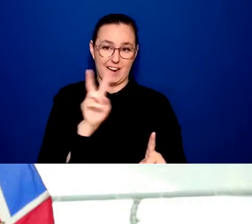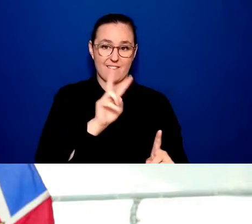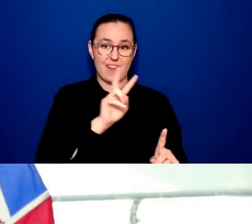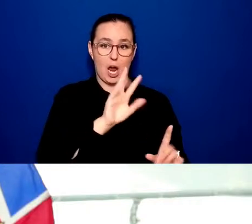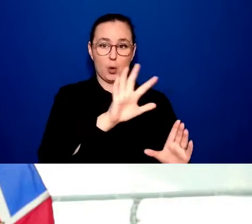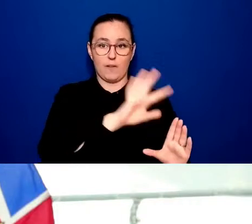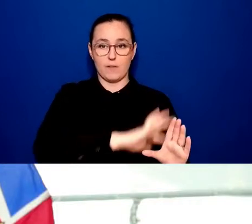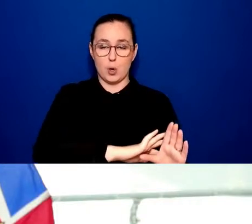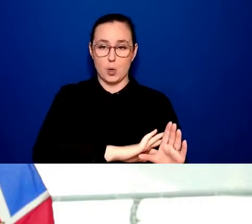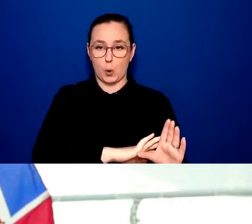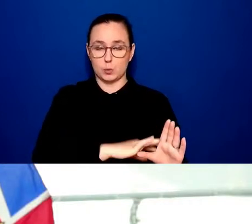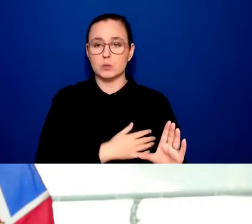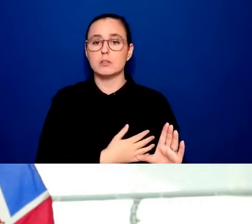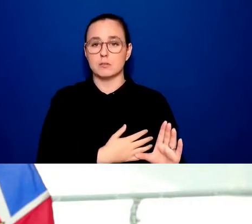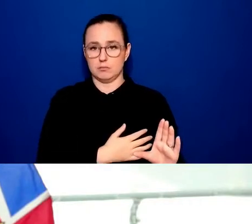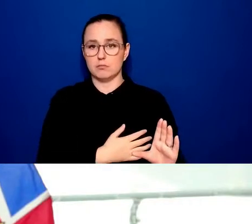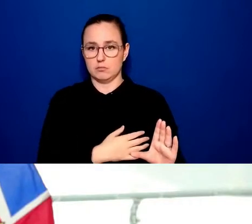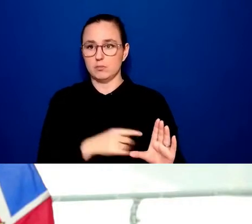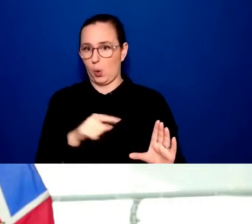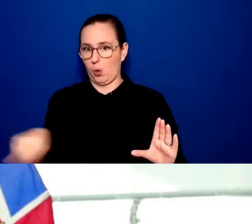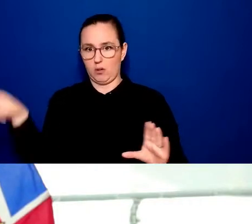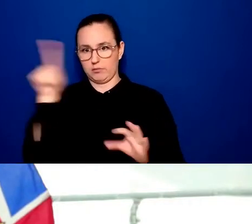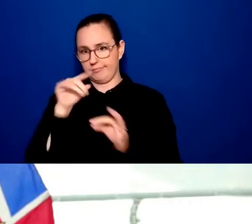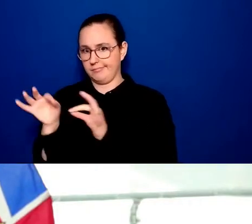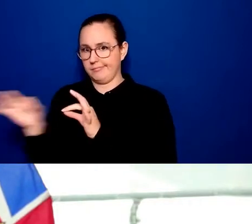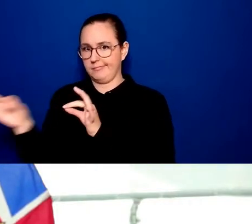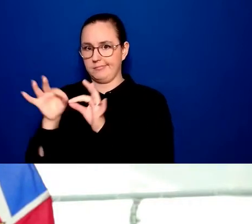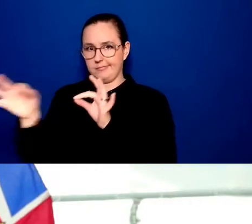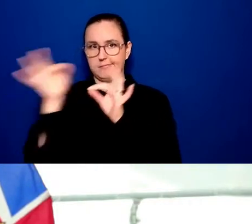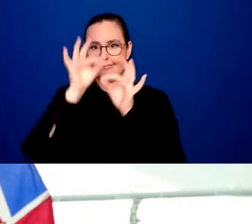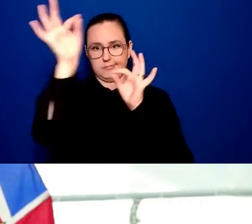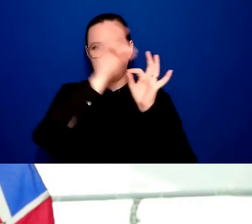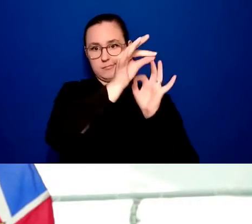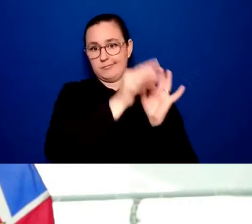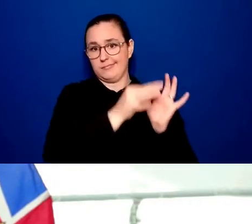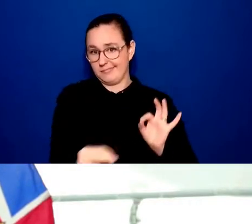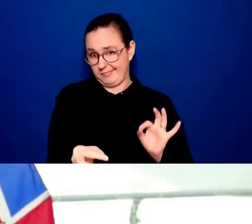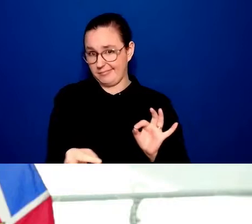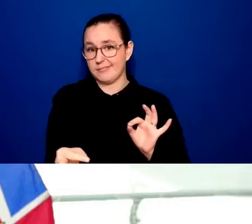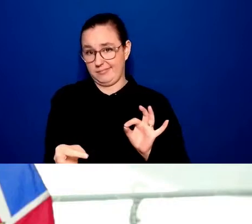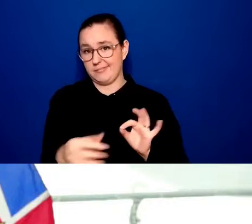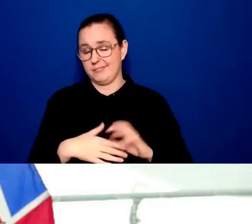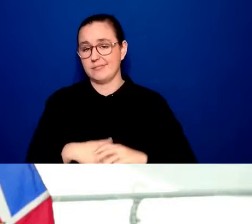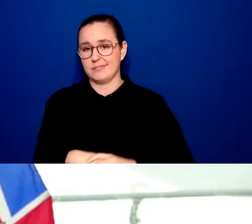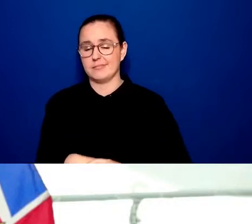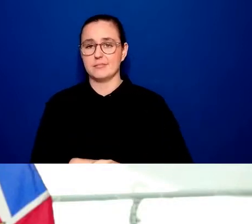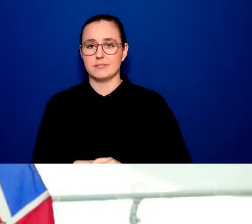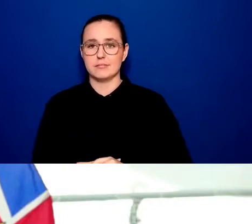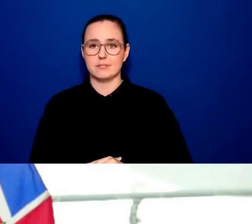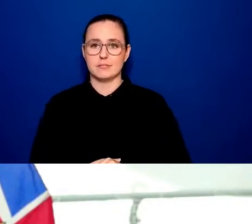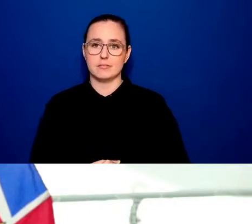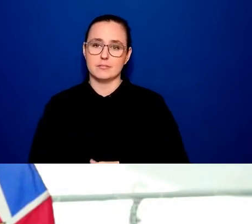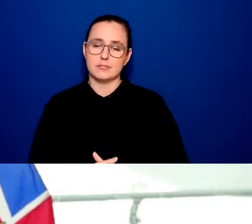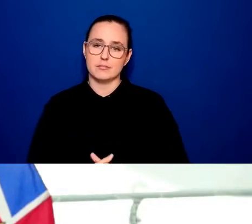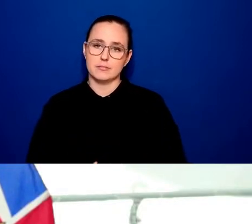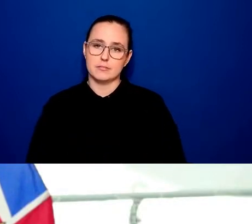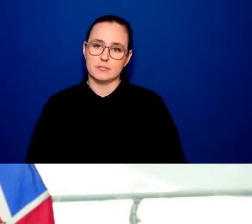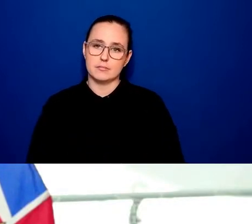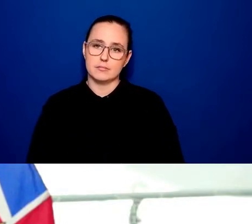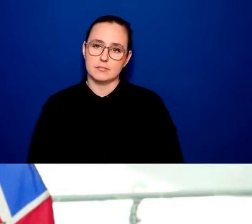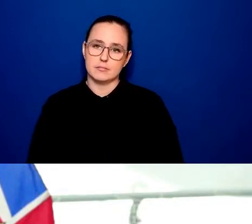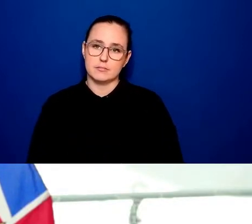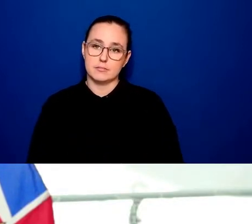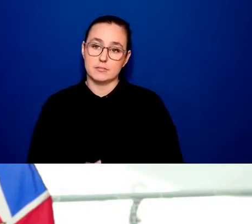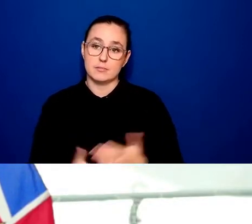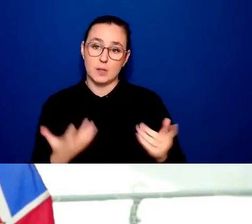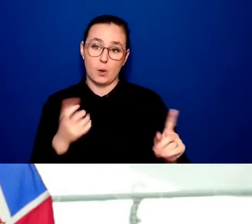in Vancouver Island Health. No surgeries were postponed in the Provincial Health Services Authority. So cumulatively, from